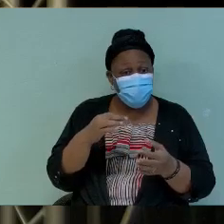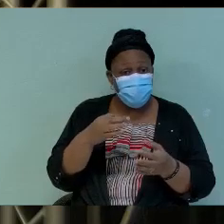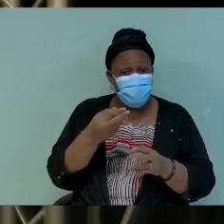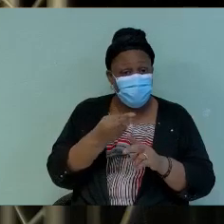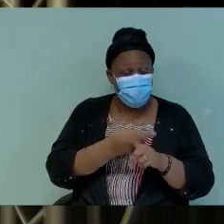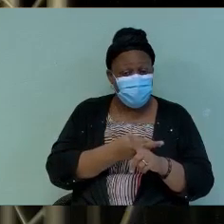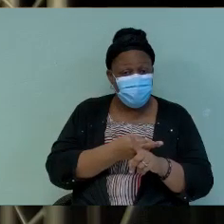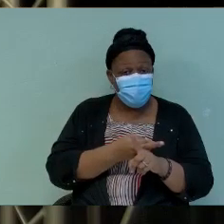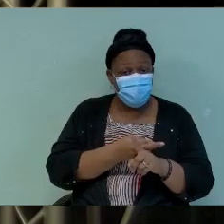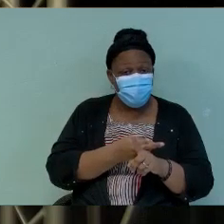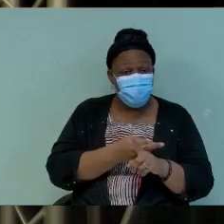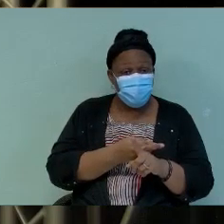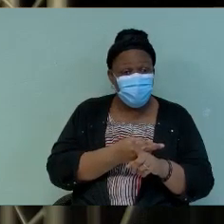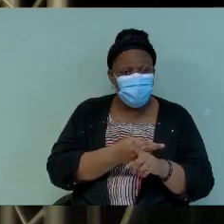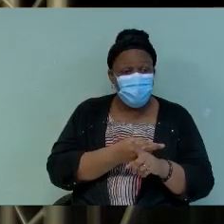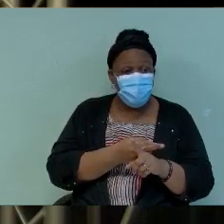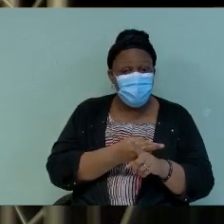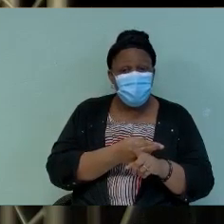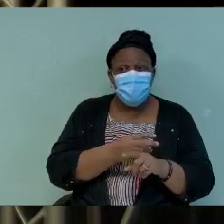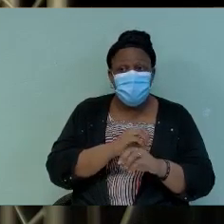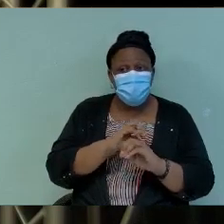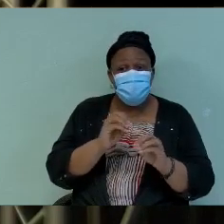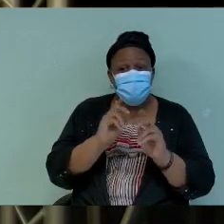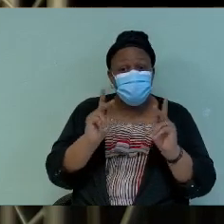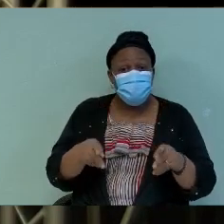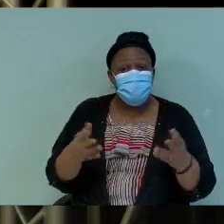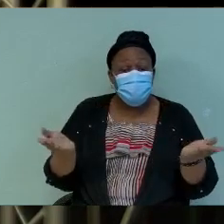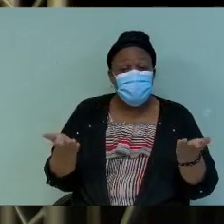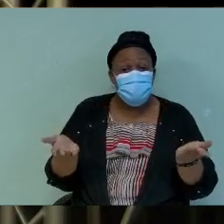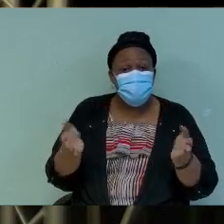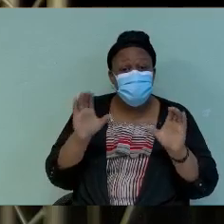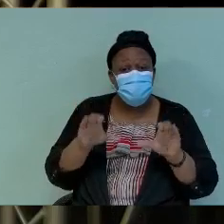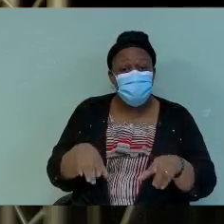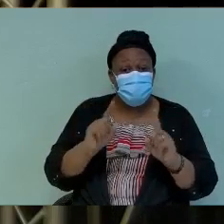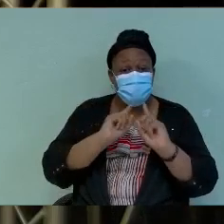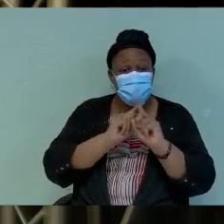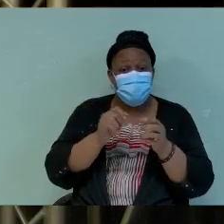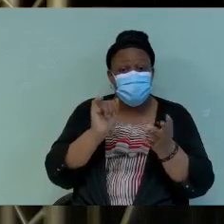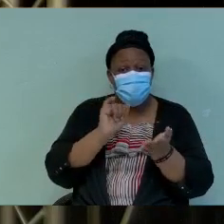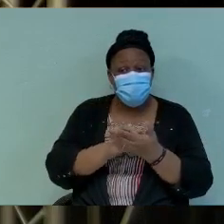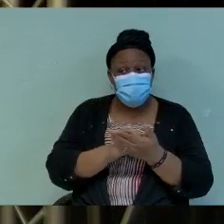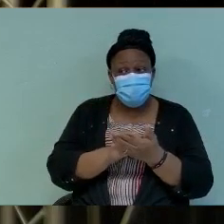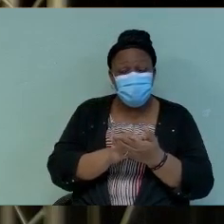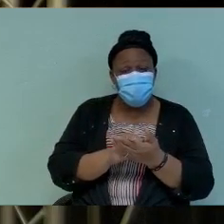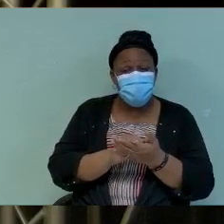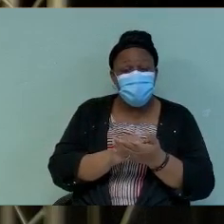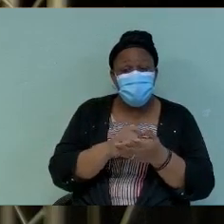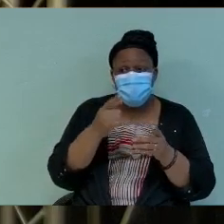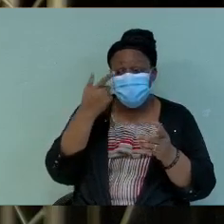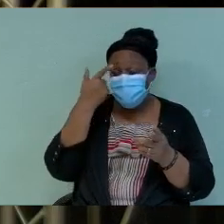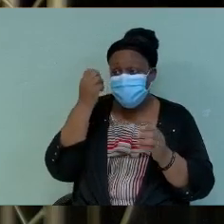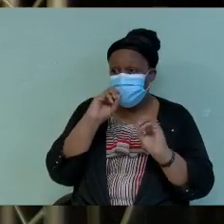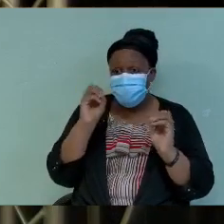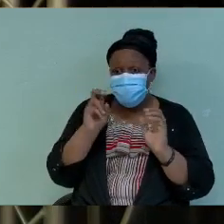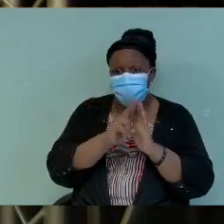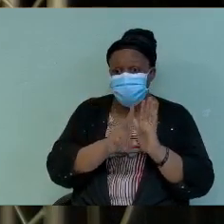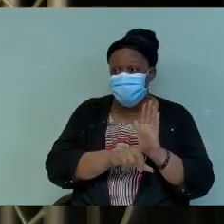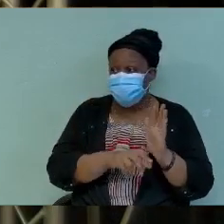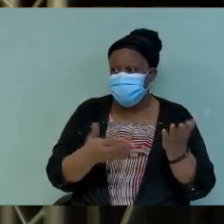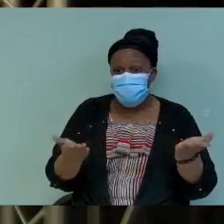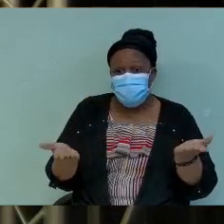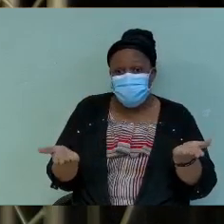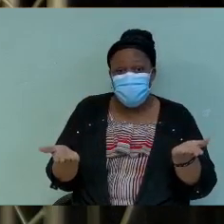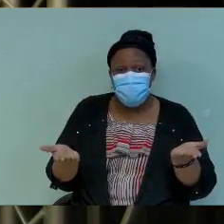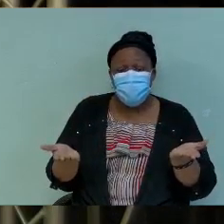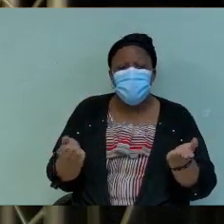we're asking persons to do is to express consideration and leniency during this period. And I believe that